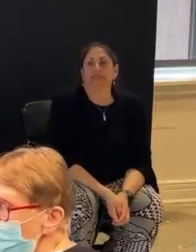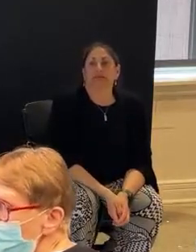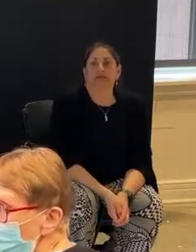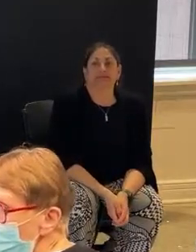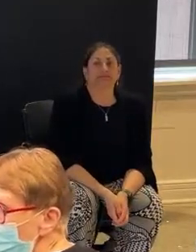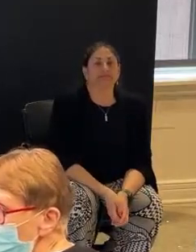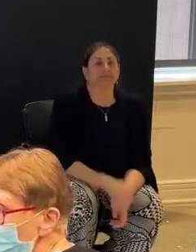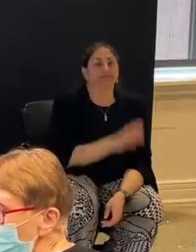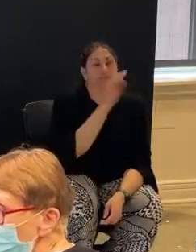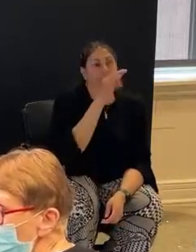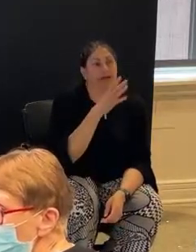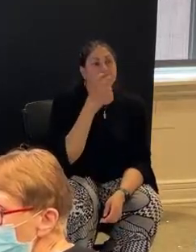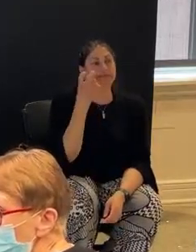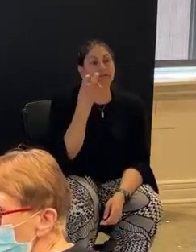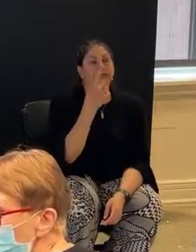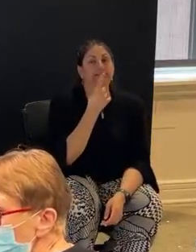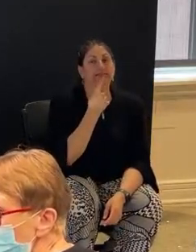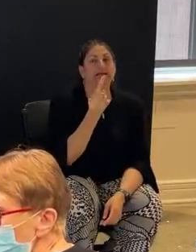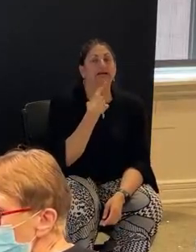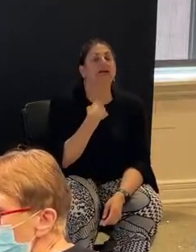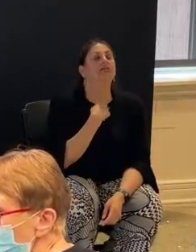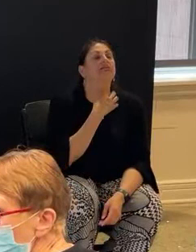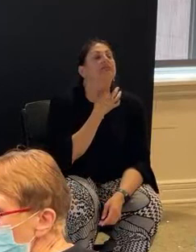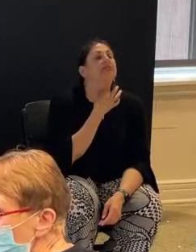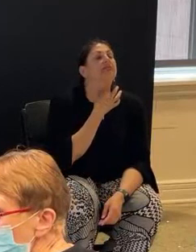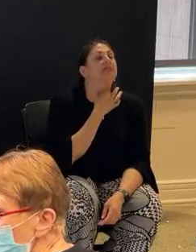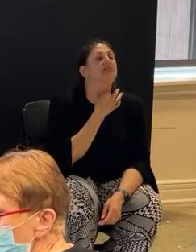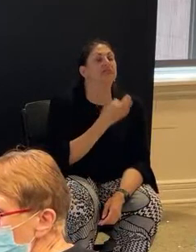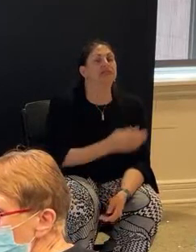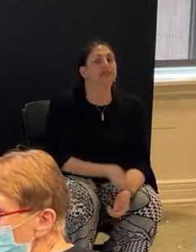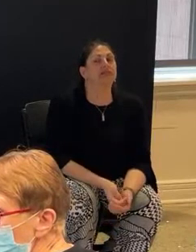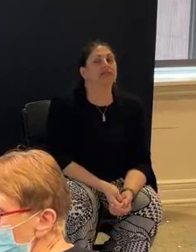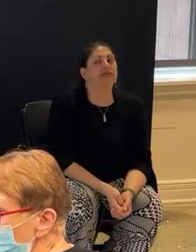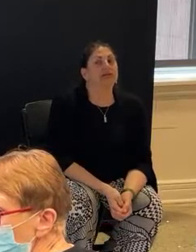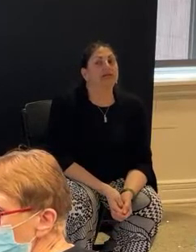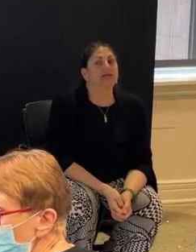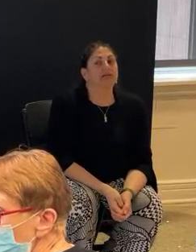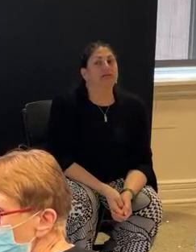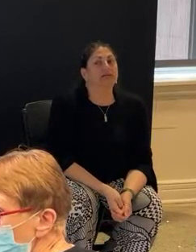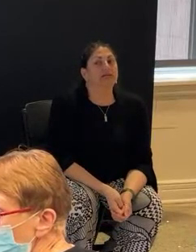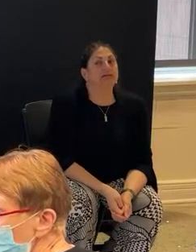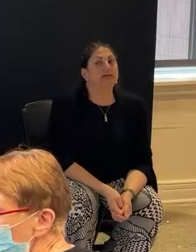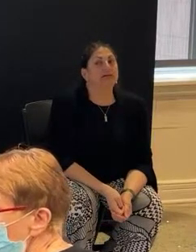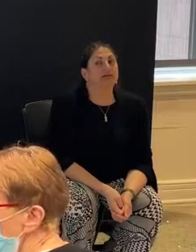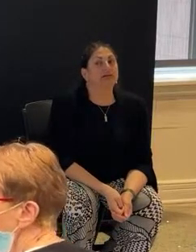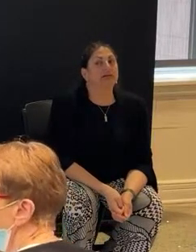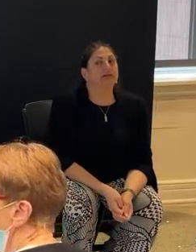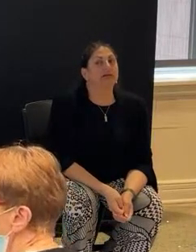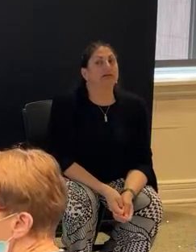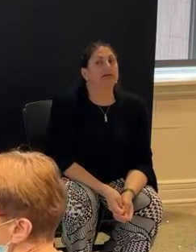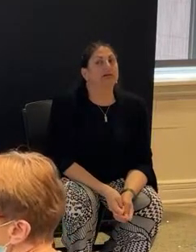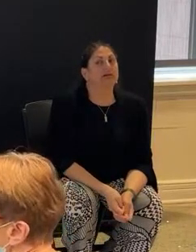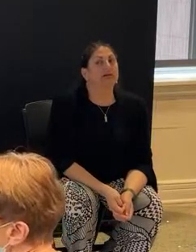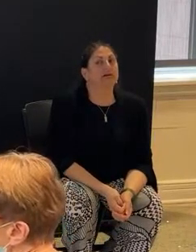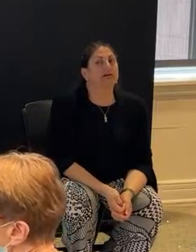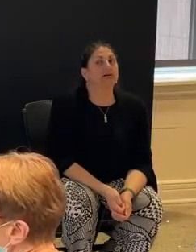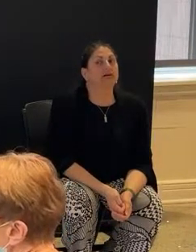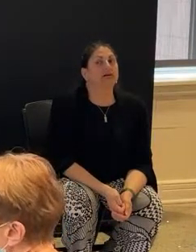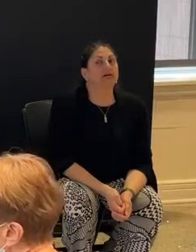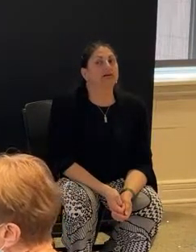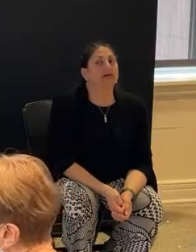So I just wanted to understand from you, like, I mean, as a journalist